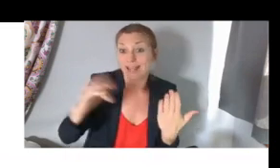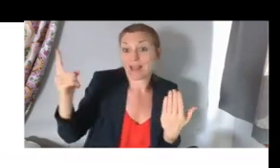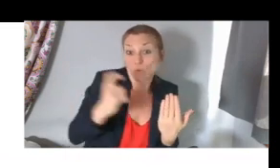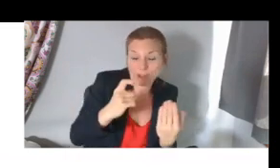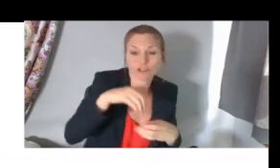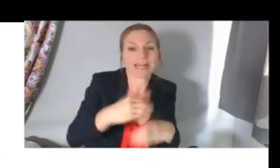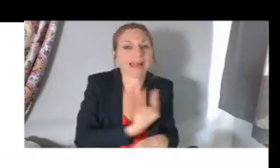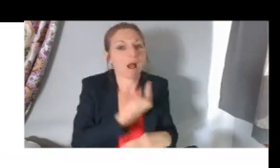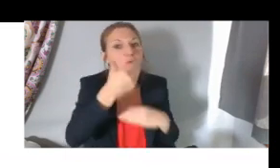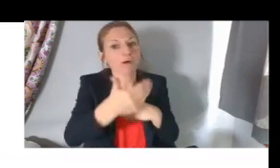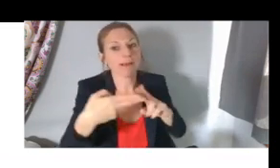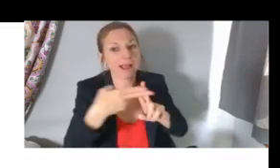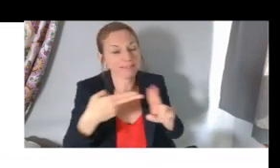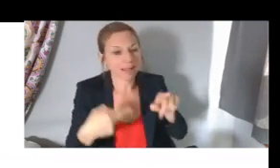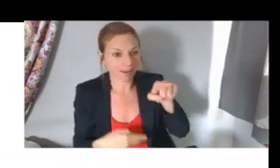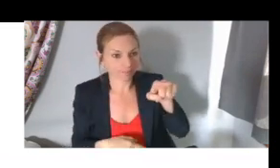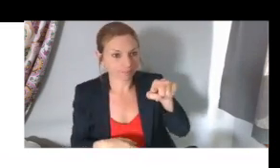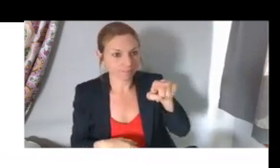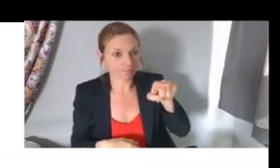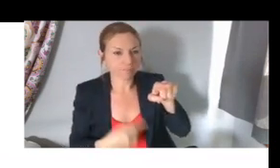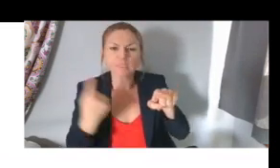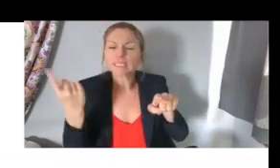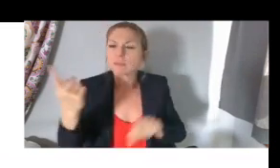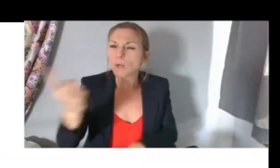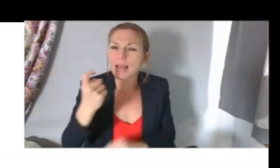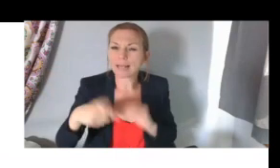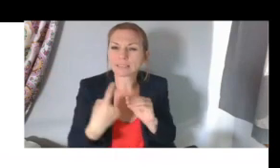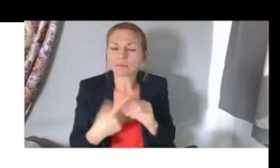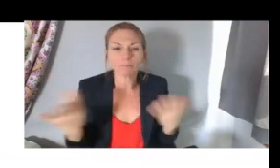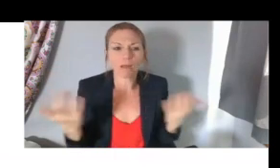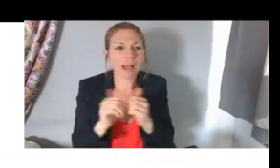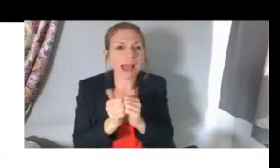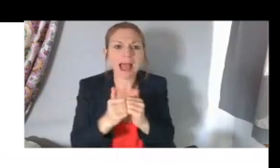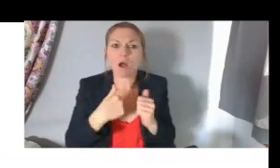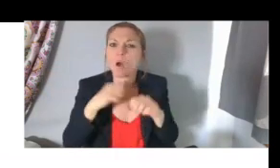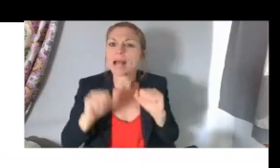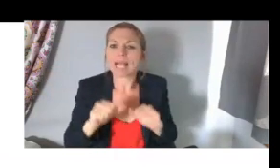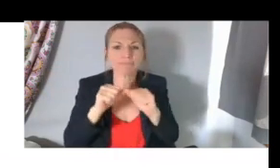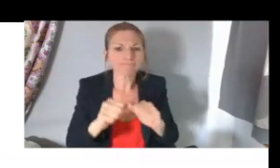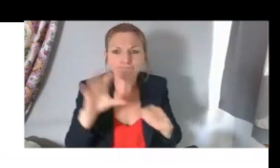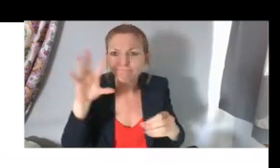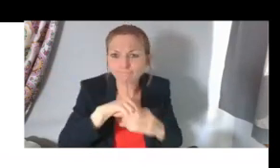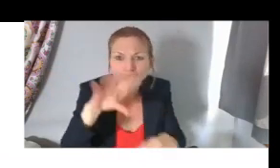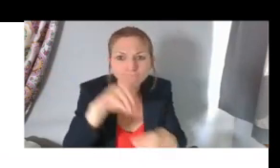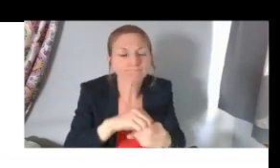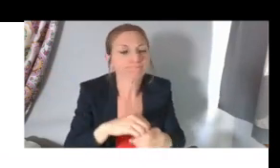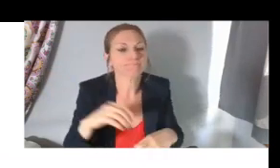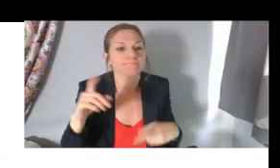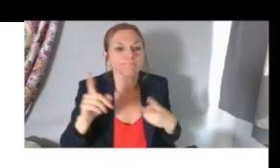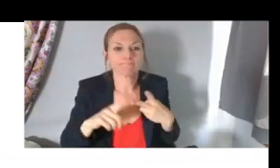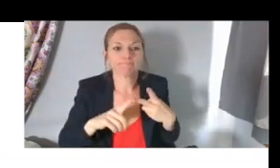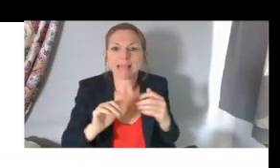here. And it was surrounding how to stay participated, how to find the recording of